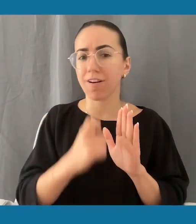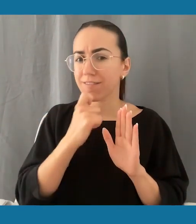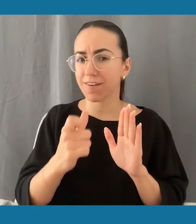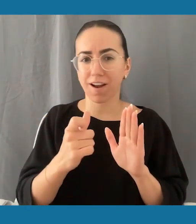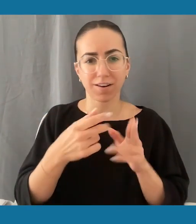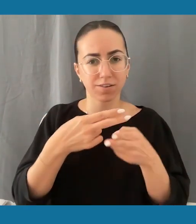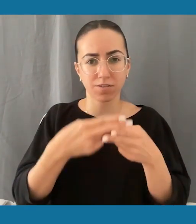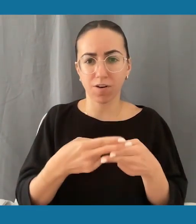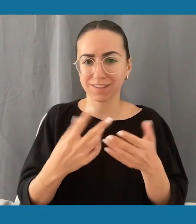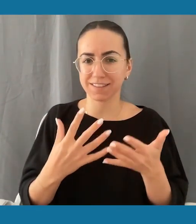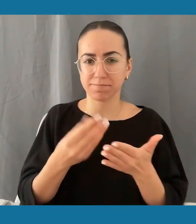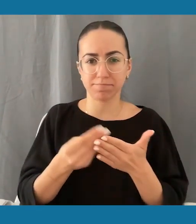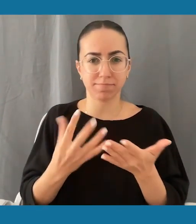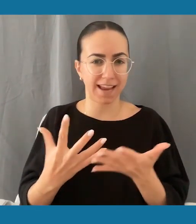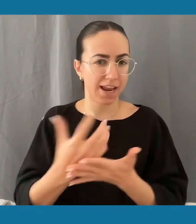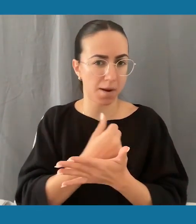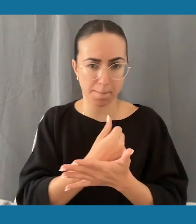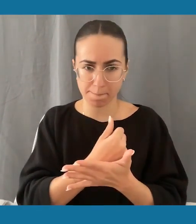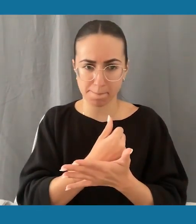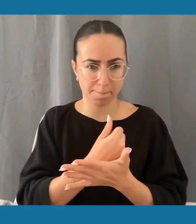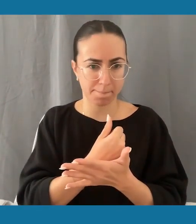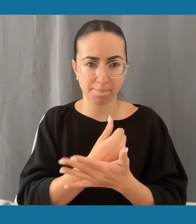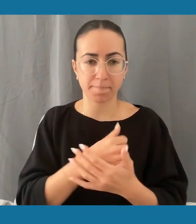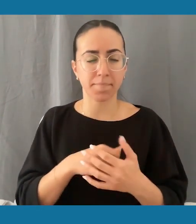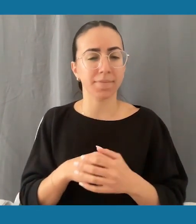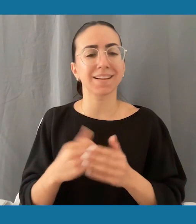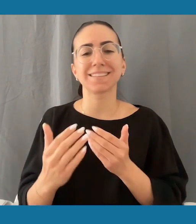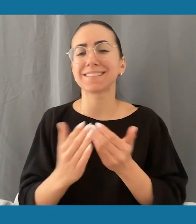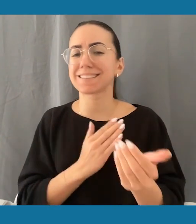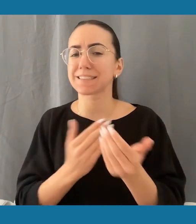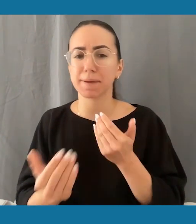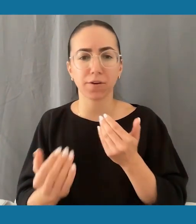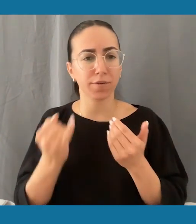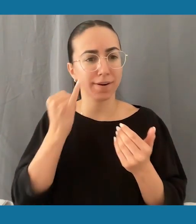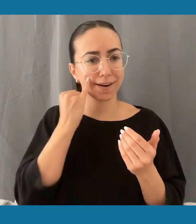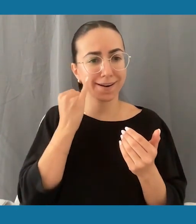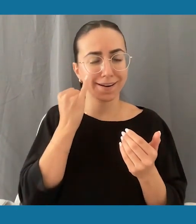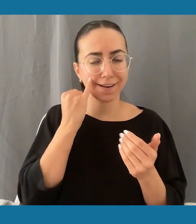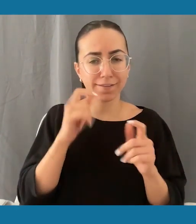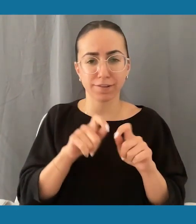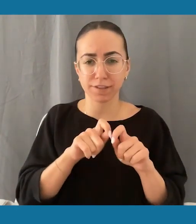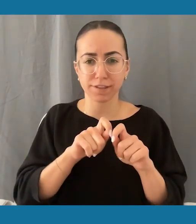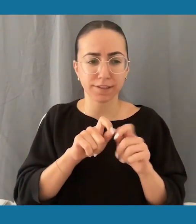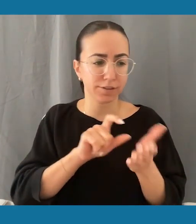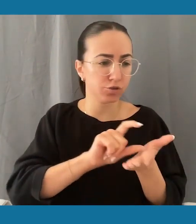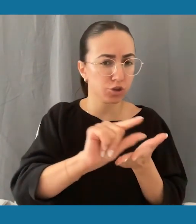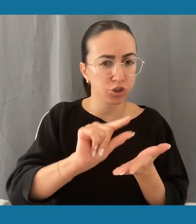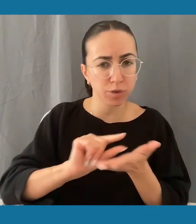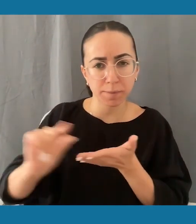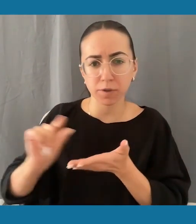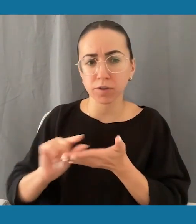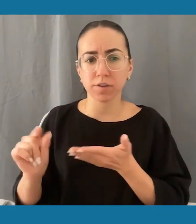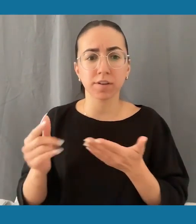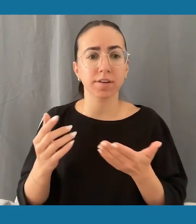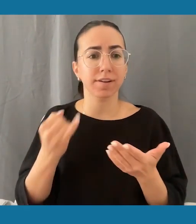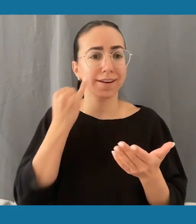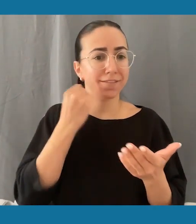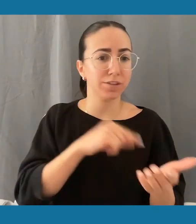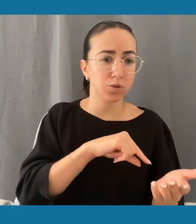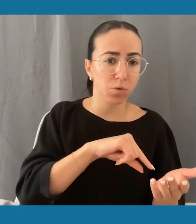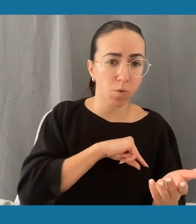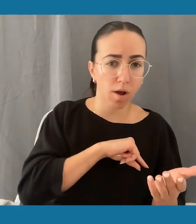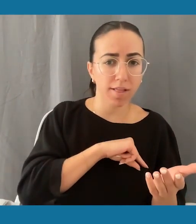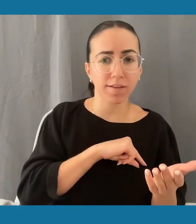And it doesn't matter whether the distributions are made for a qualified disability expense that is unrelated